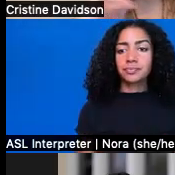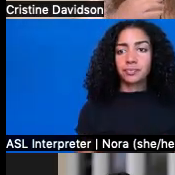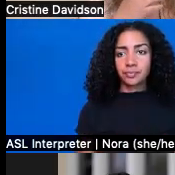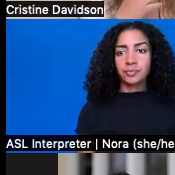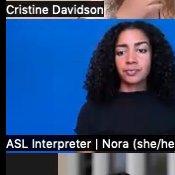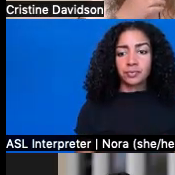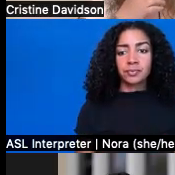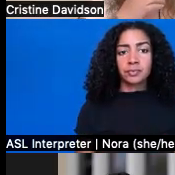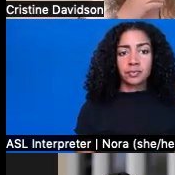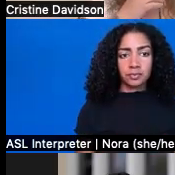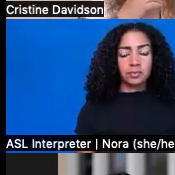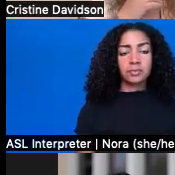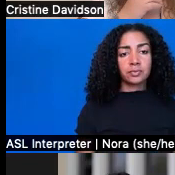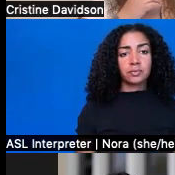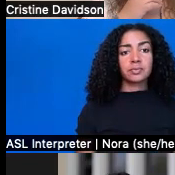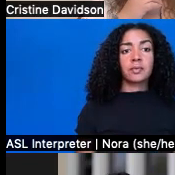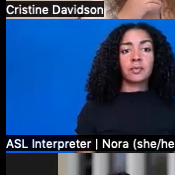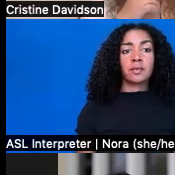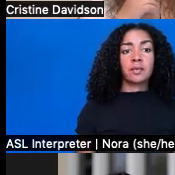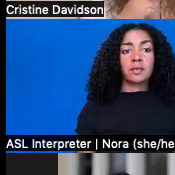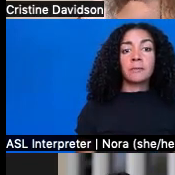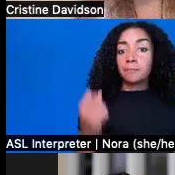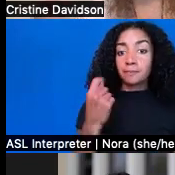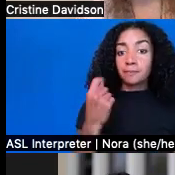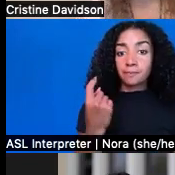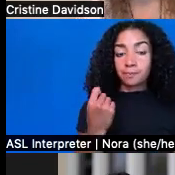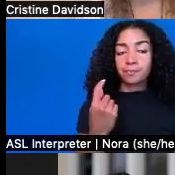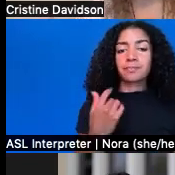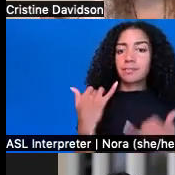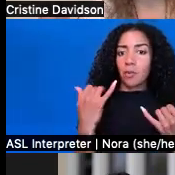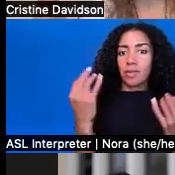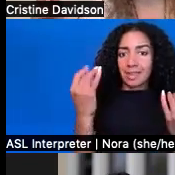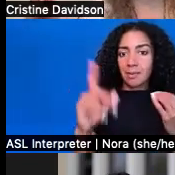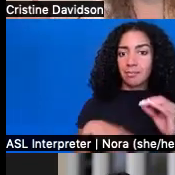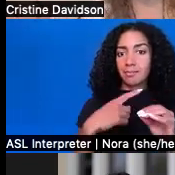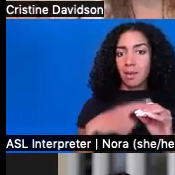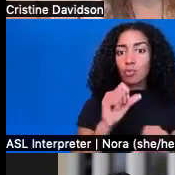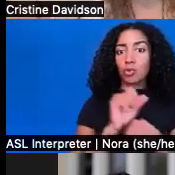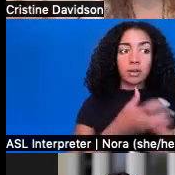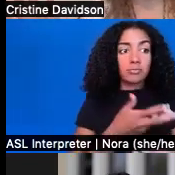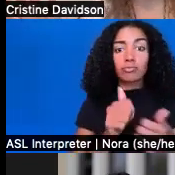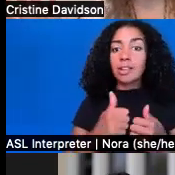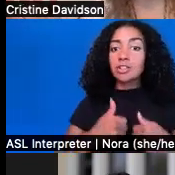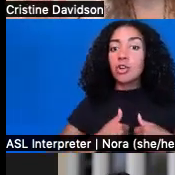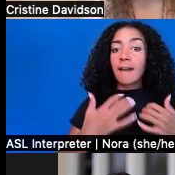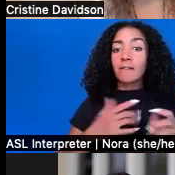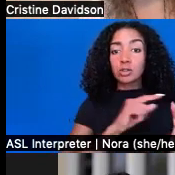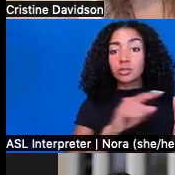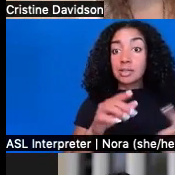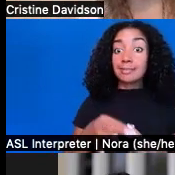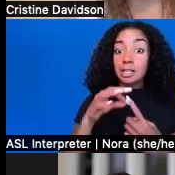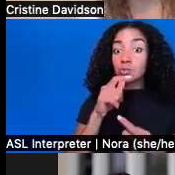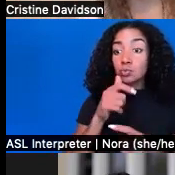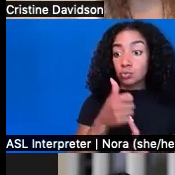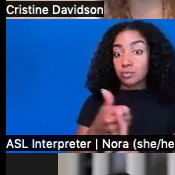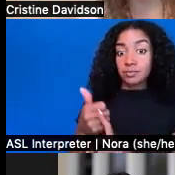So when you're thinking about working with survivors, especially Native survivors, and it's going to be for other folks